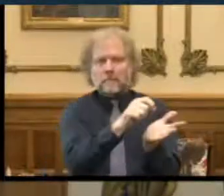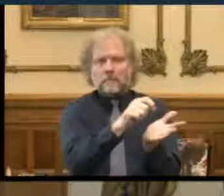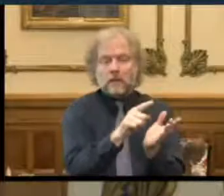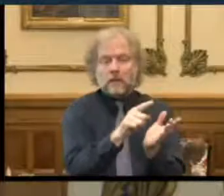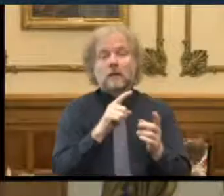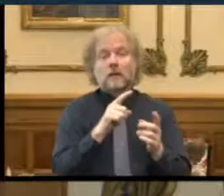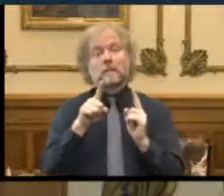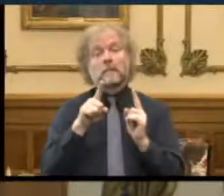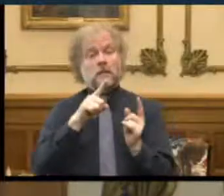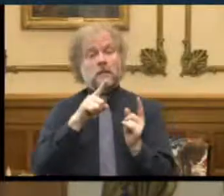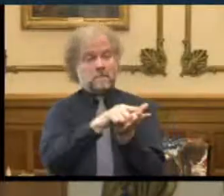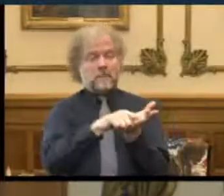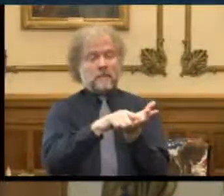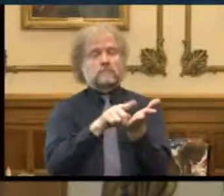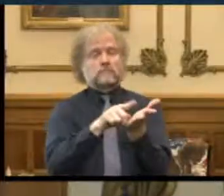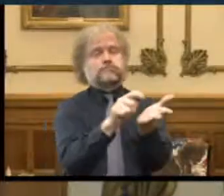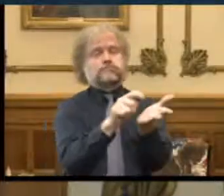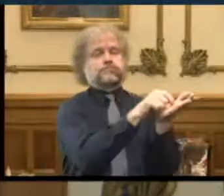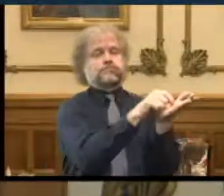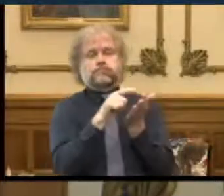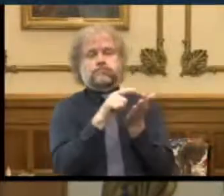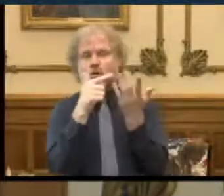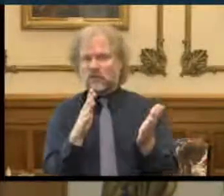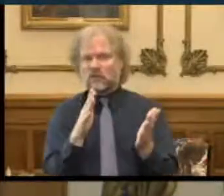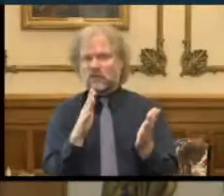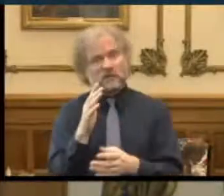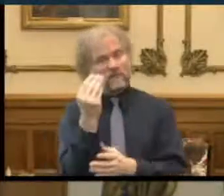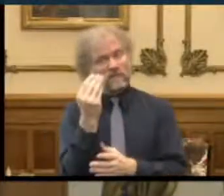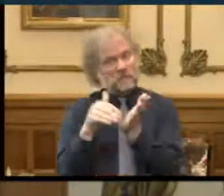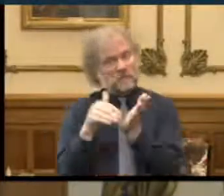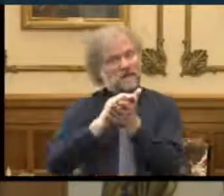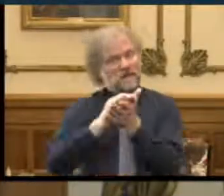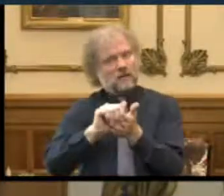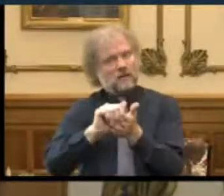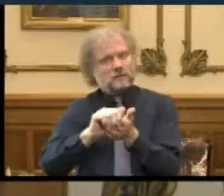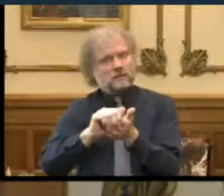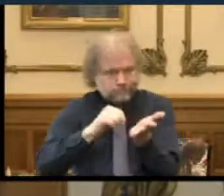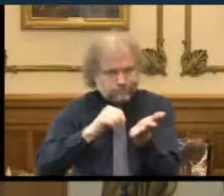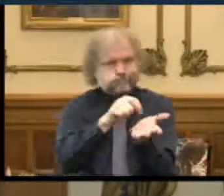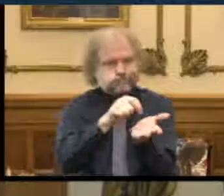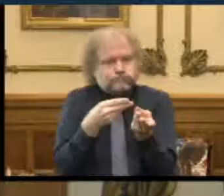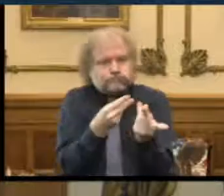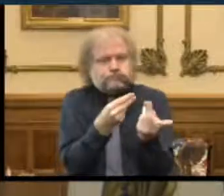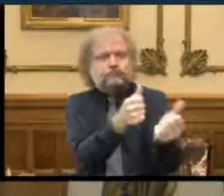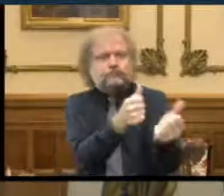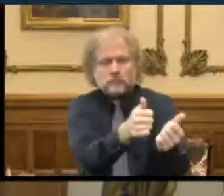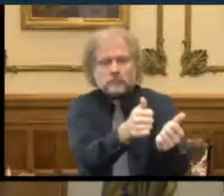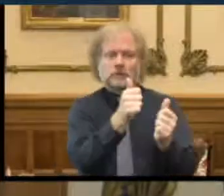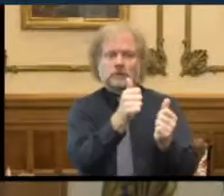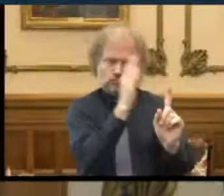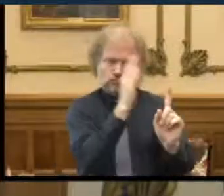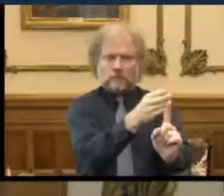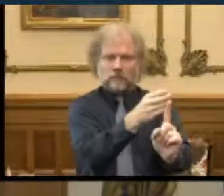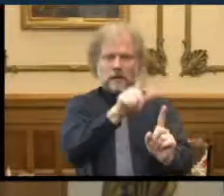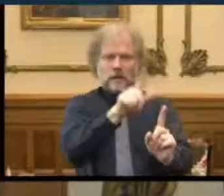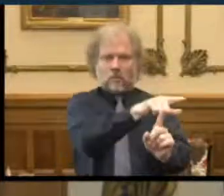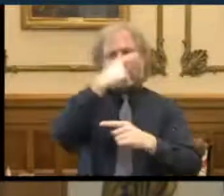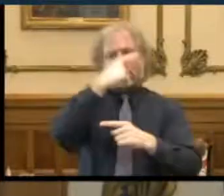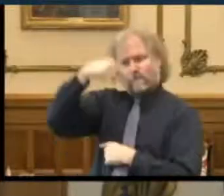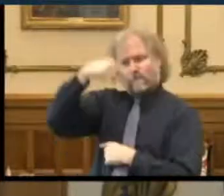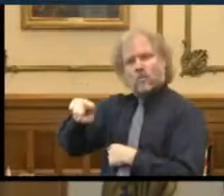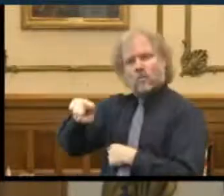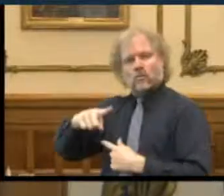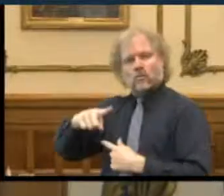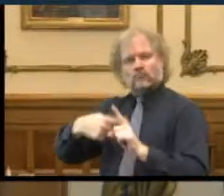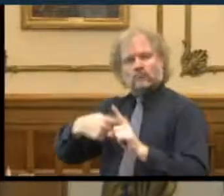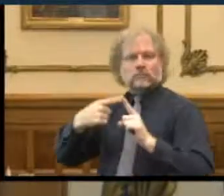terms of payments that have gone out, we have made over $14 million in payments directly to landlords on behalf of renters across our